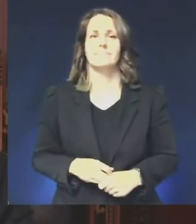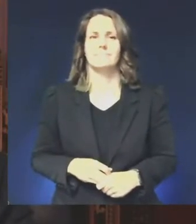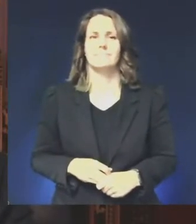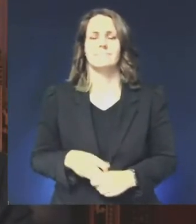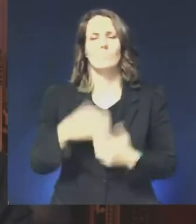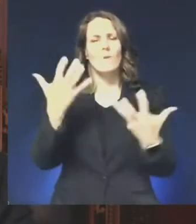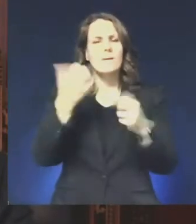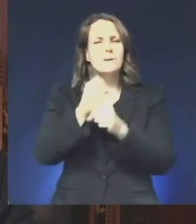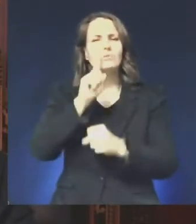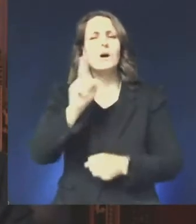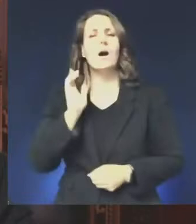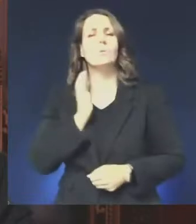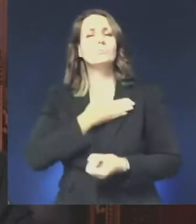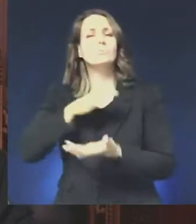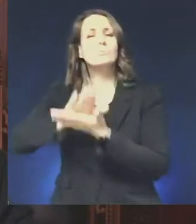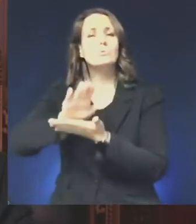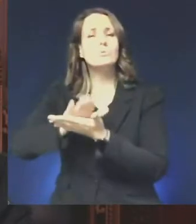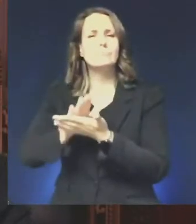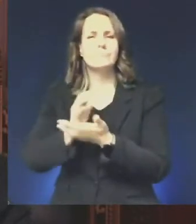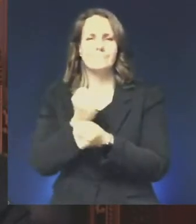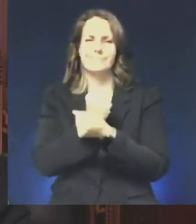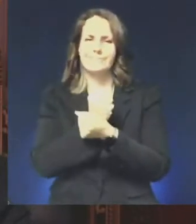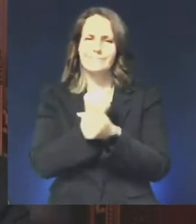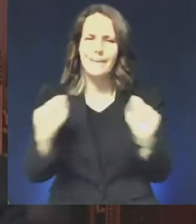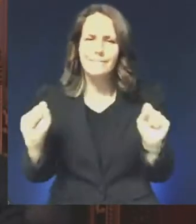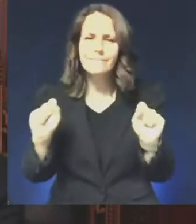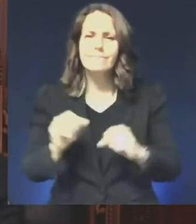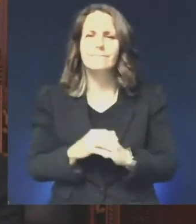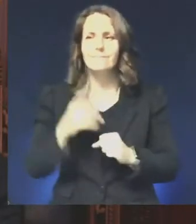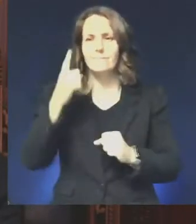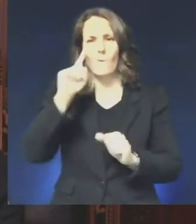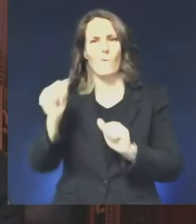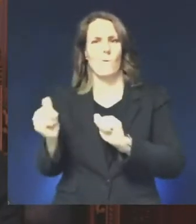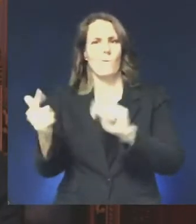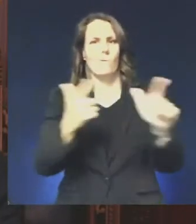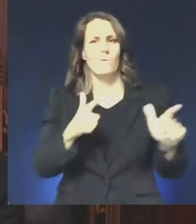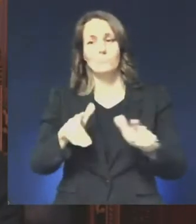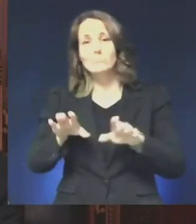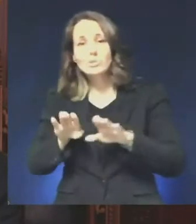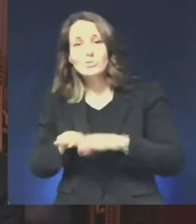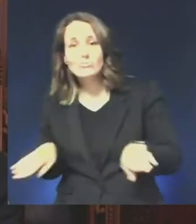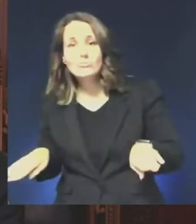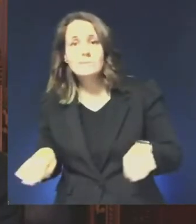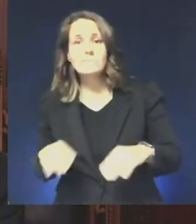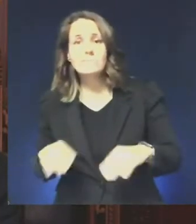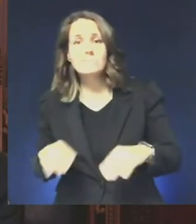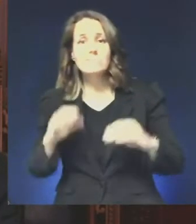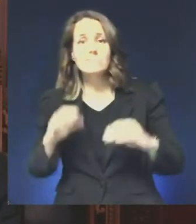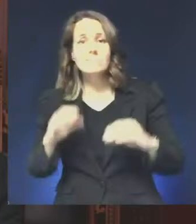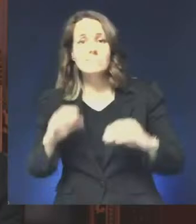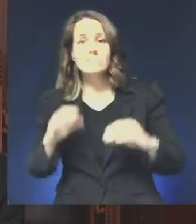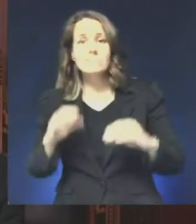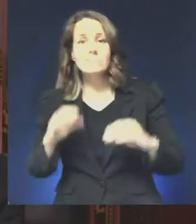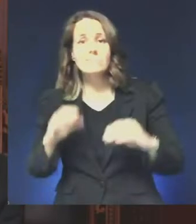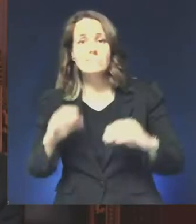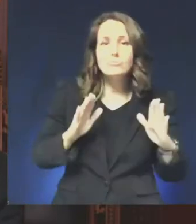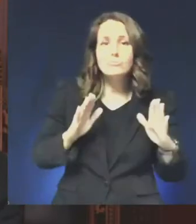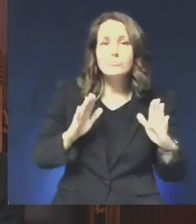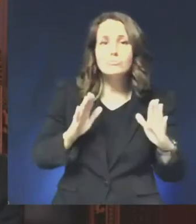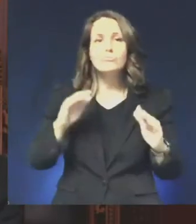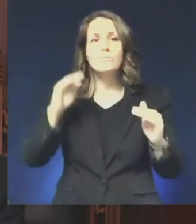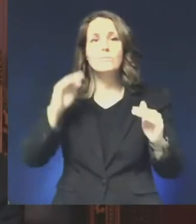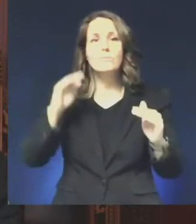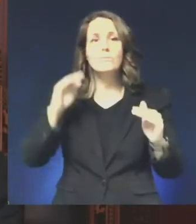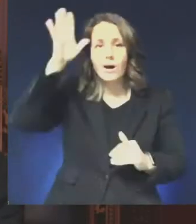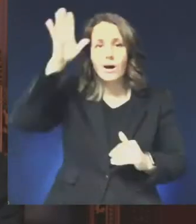includes everyone wearing masks, not just an individual choice, which could protect the wearer, but everyone who might be infected without symptoms and